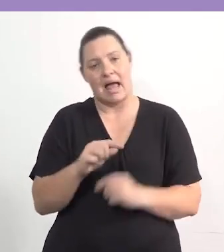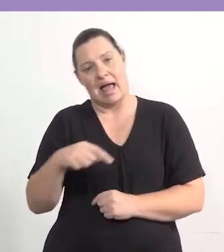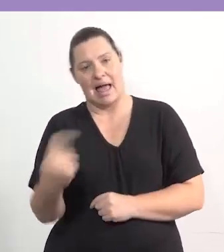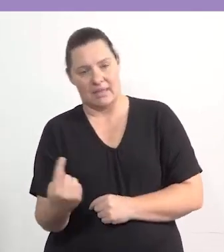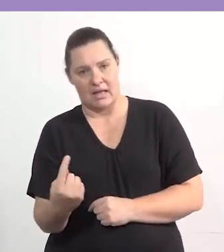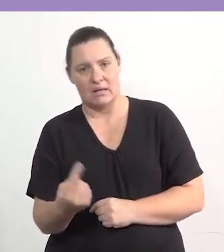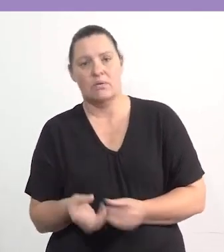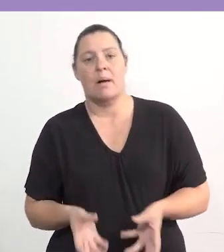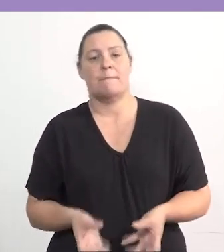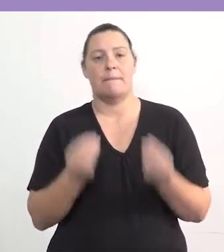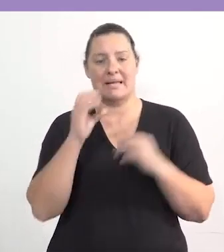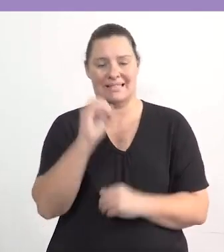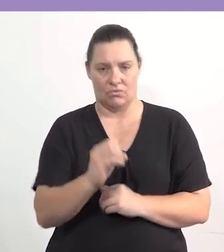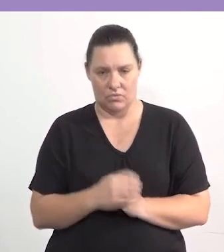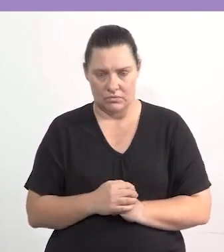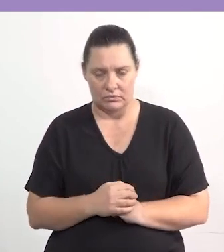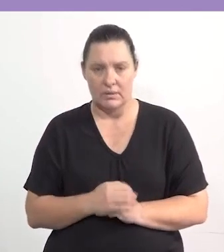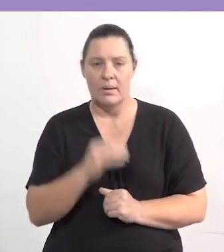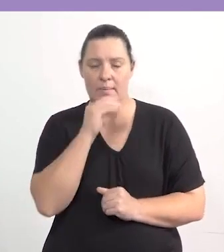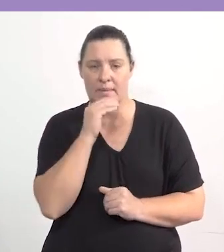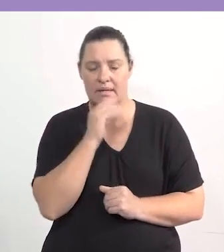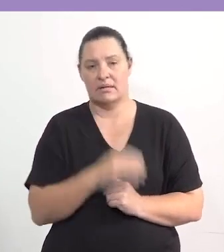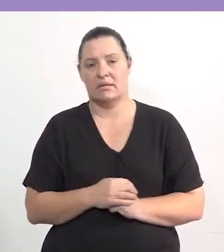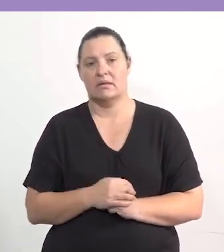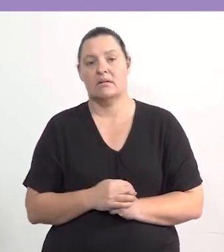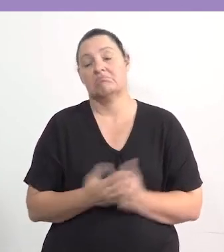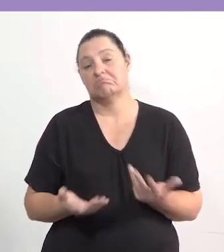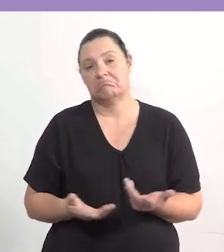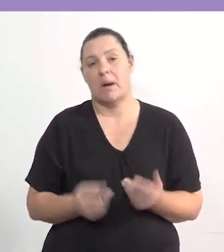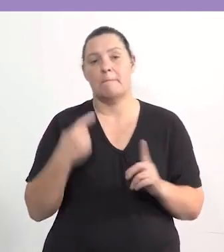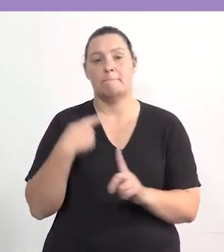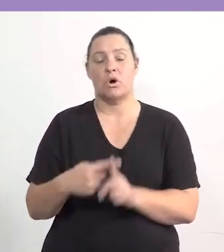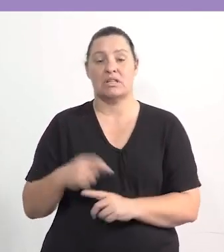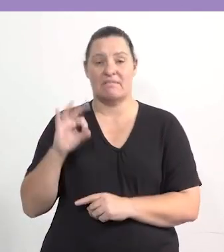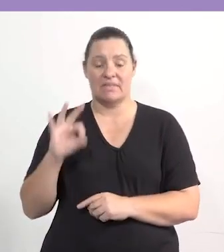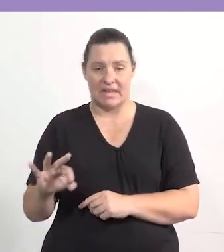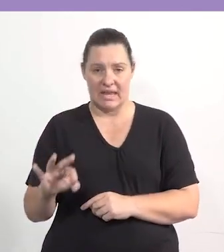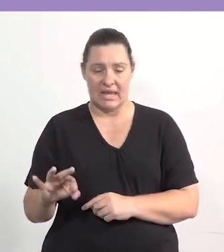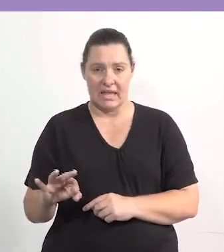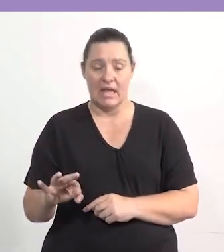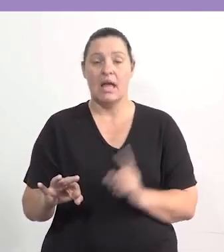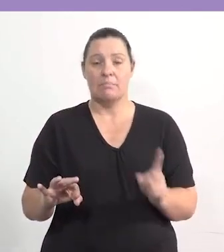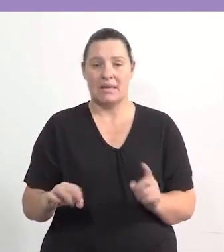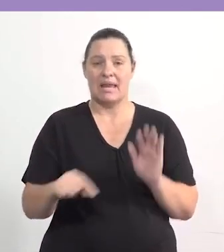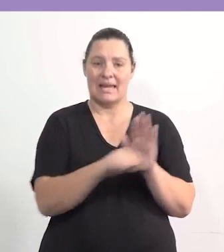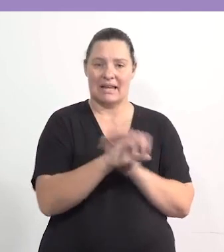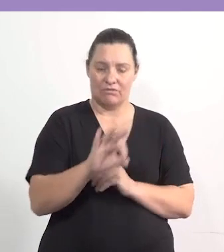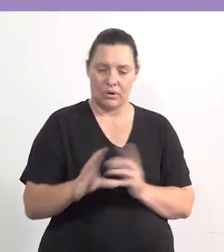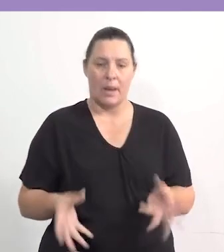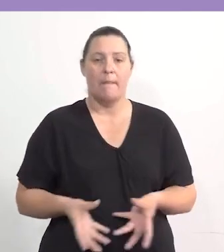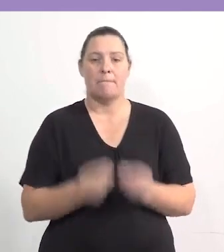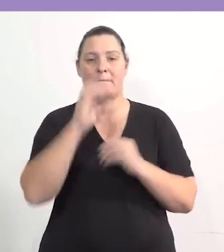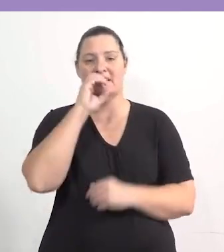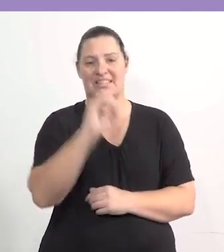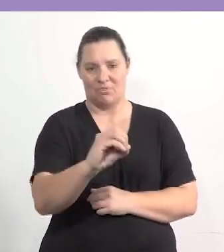number to get 0. So, for example, the additive inverse of a positive 3 will be a negative 3. And